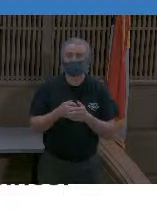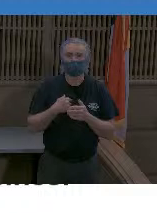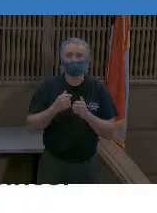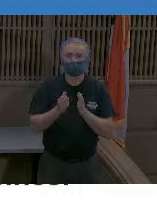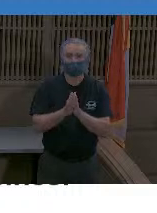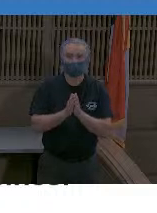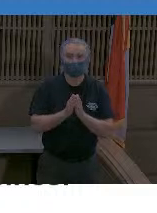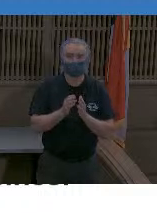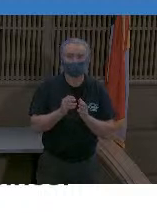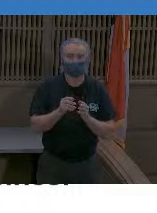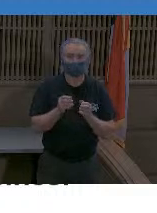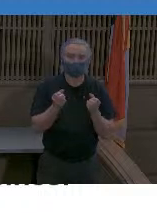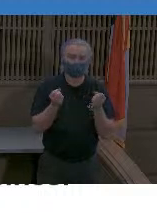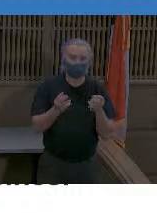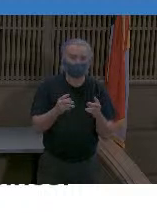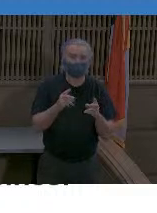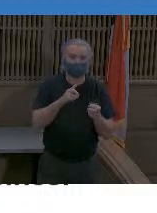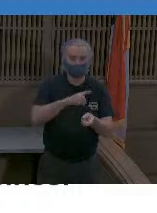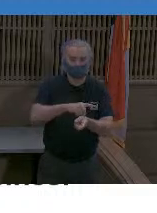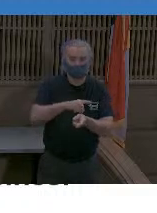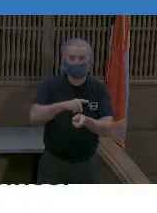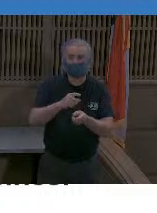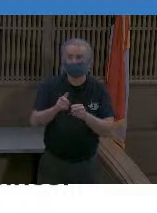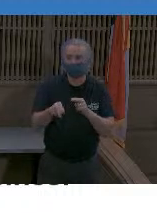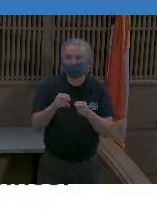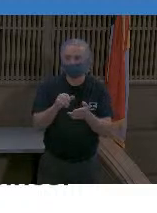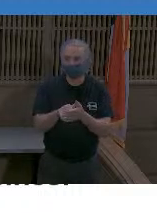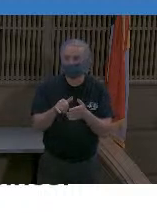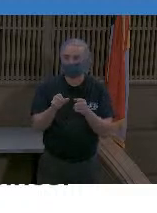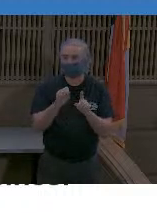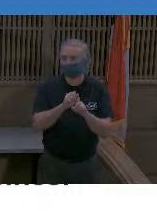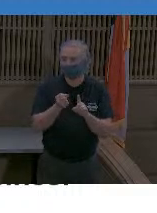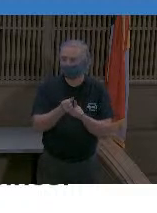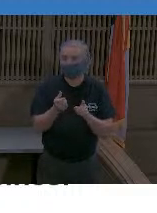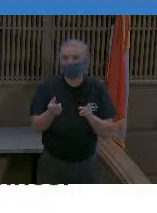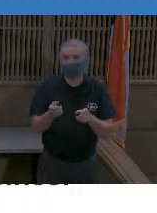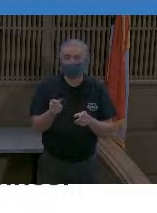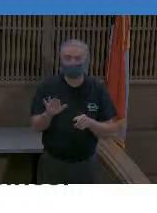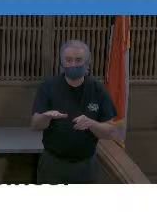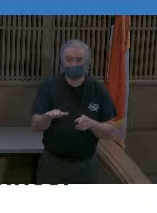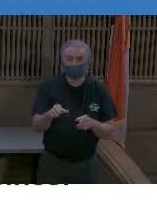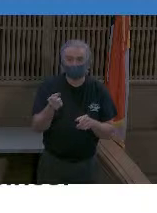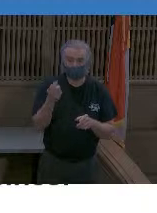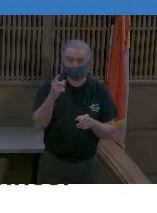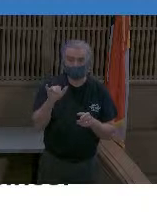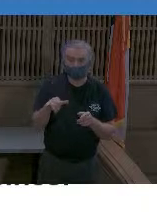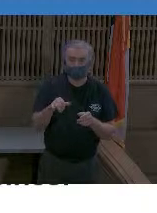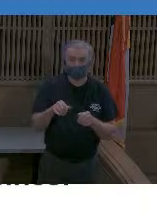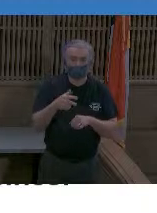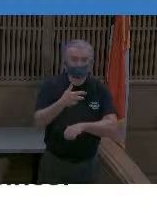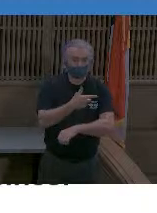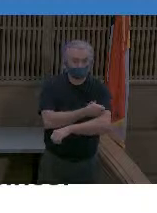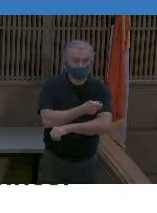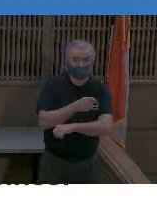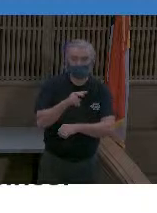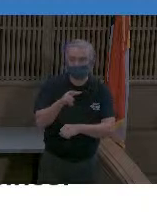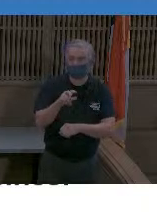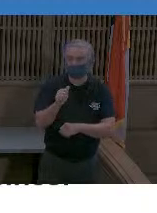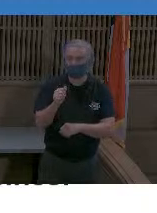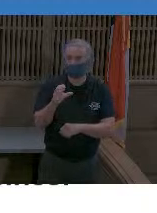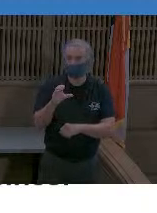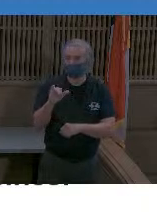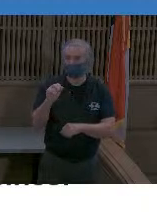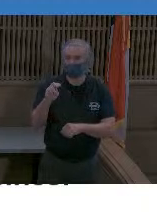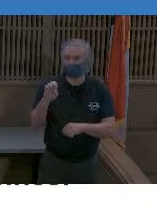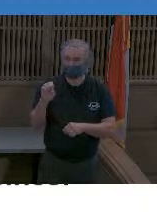talked to others, and it is understood and respected the process that this vaccine has gone through. And